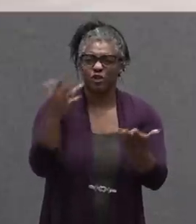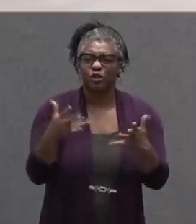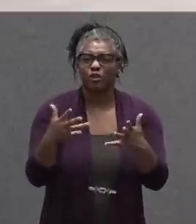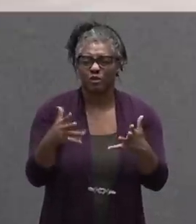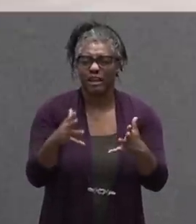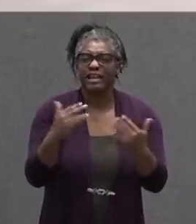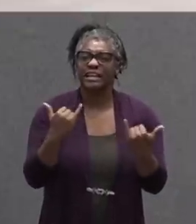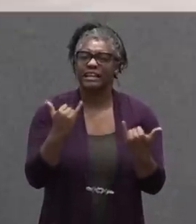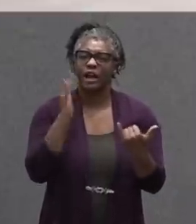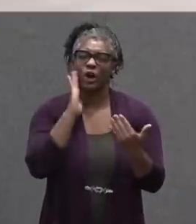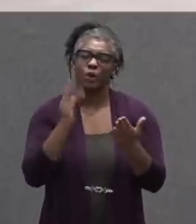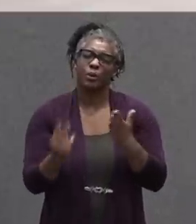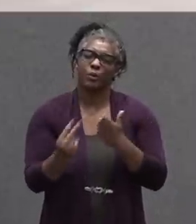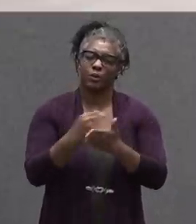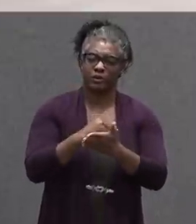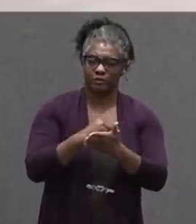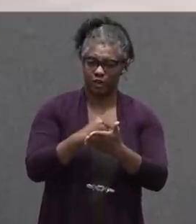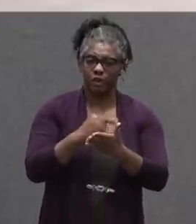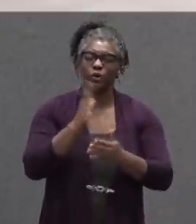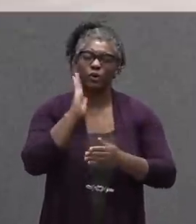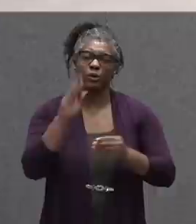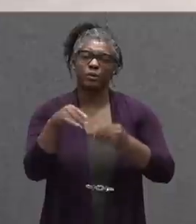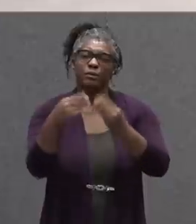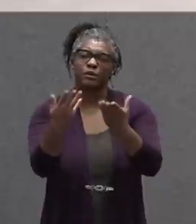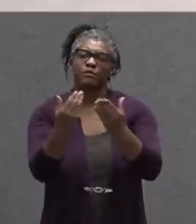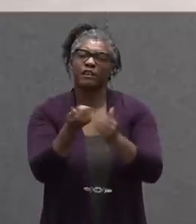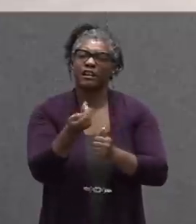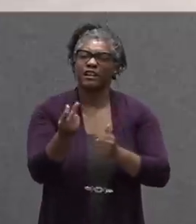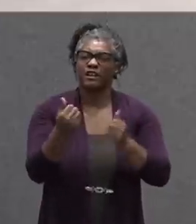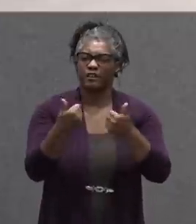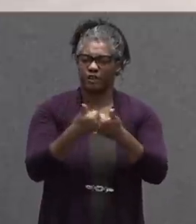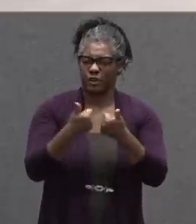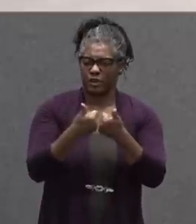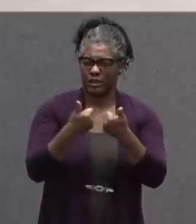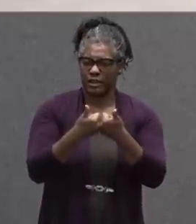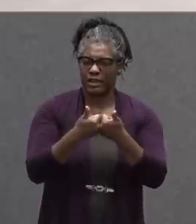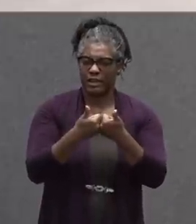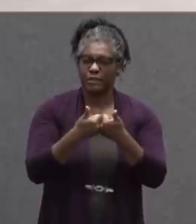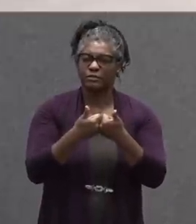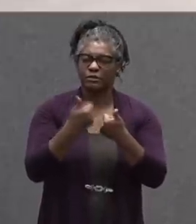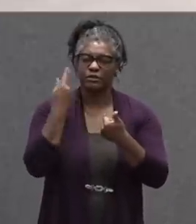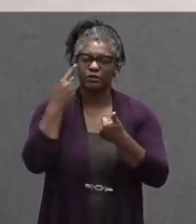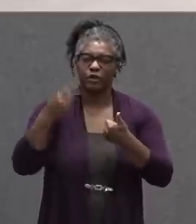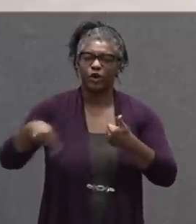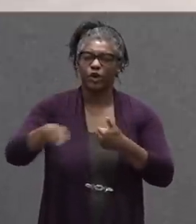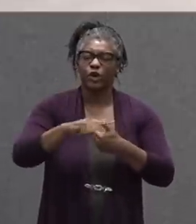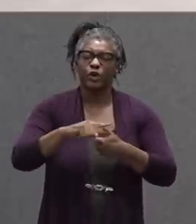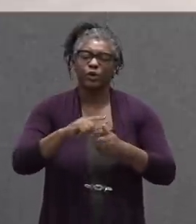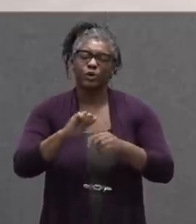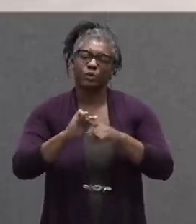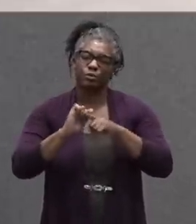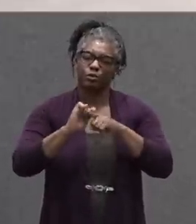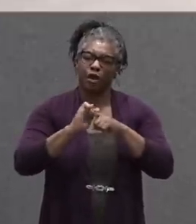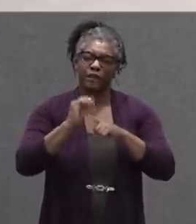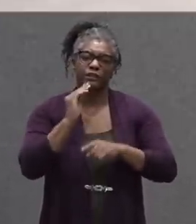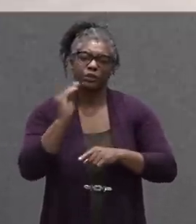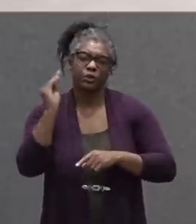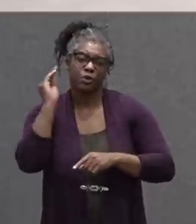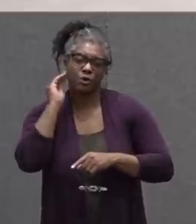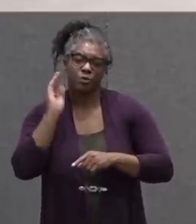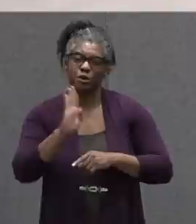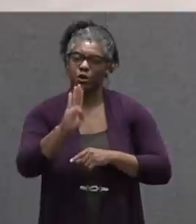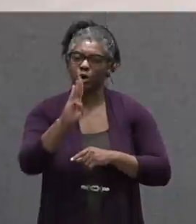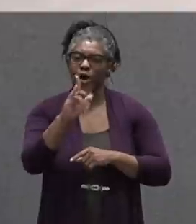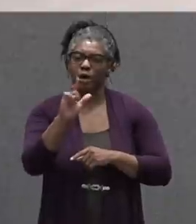give you some games that you can play at home to practice your blends. So I thought we would start with